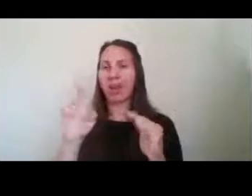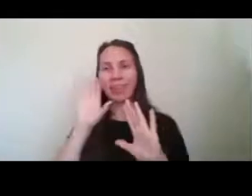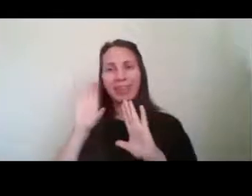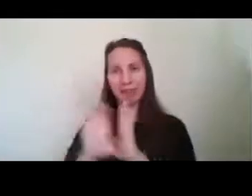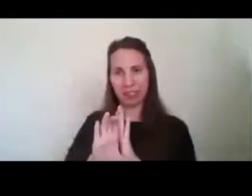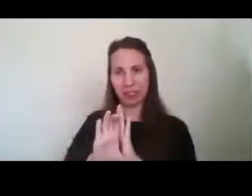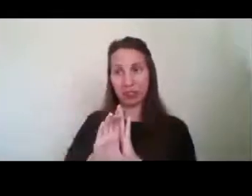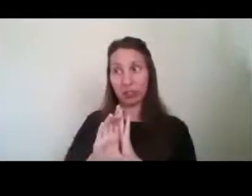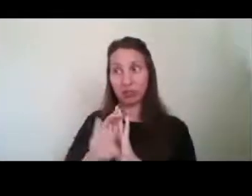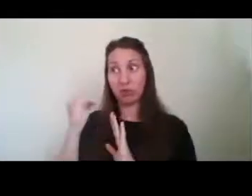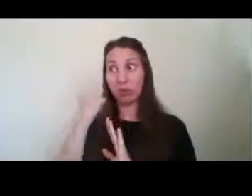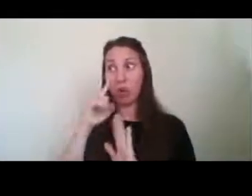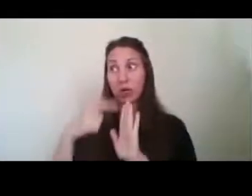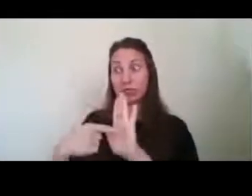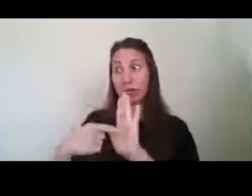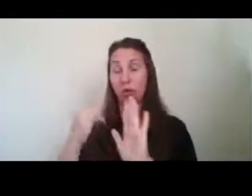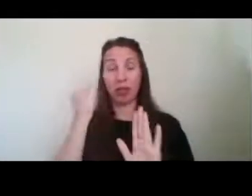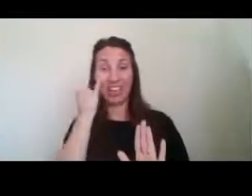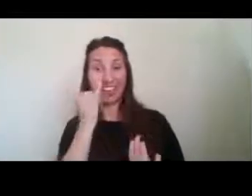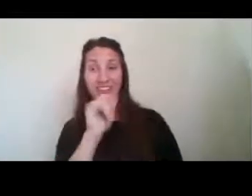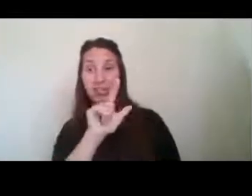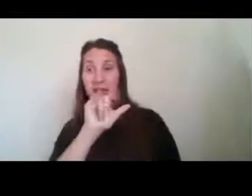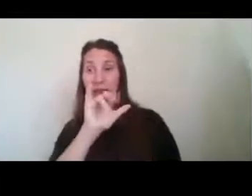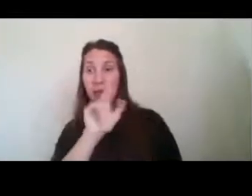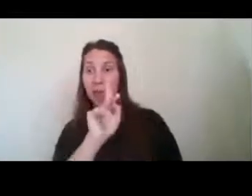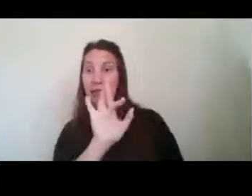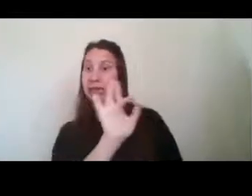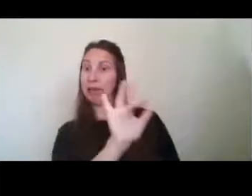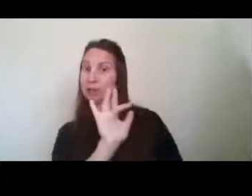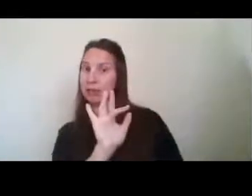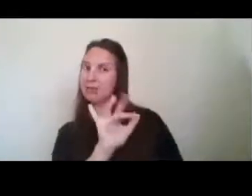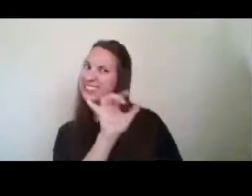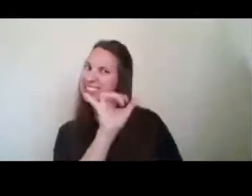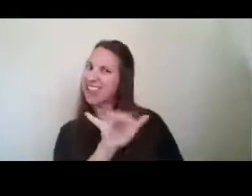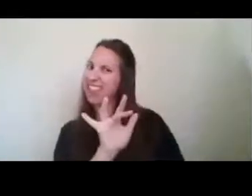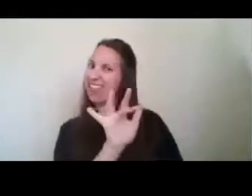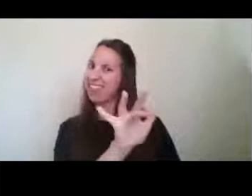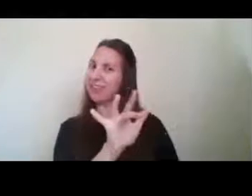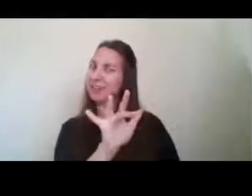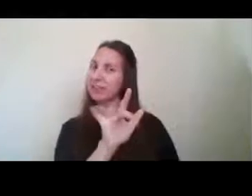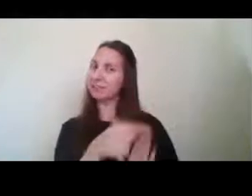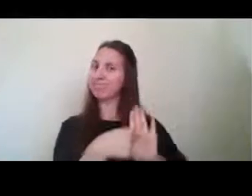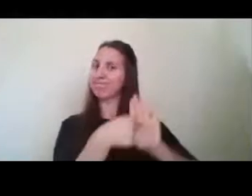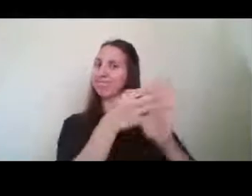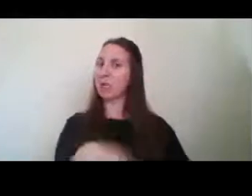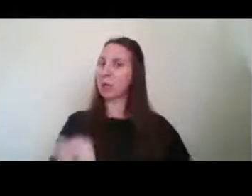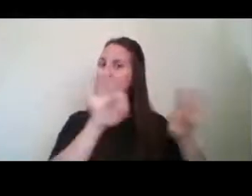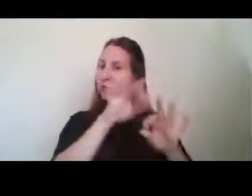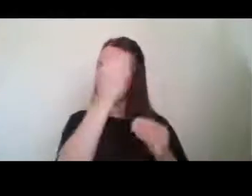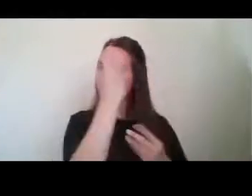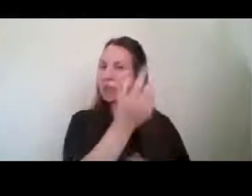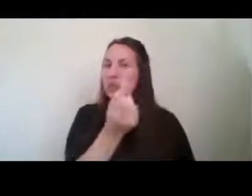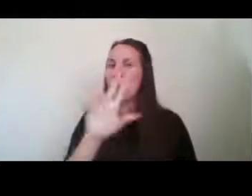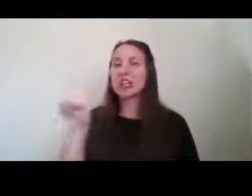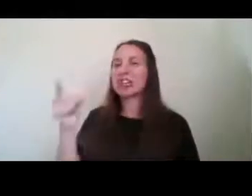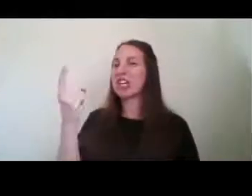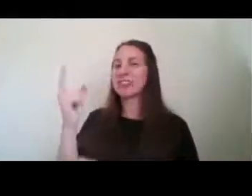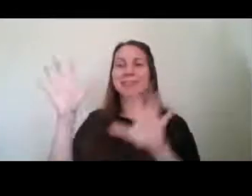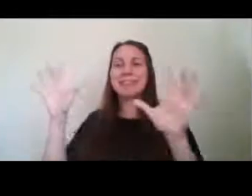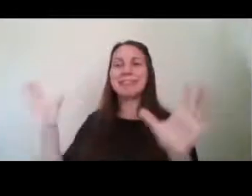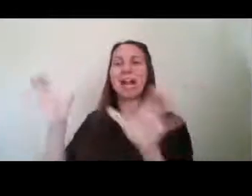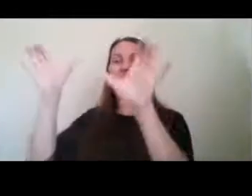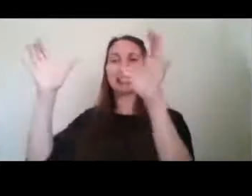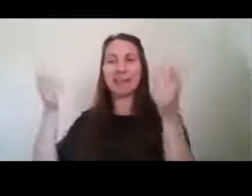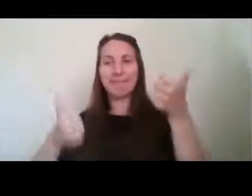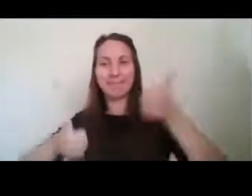link? Does it convey important information? Or is it just decorative? You want to keep in mind how it's being used, if it's just